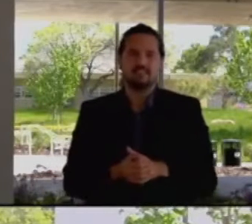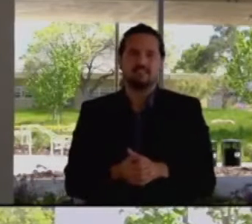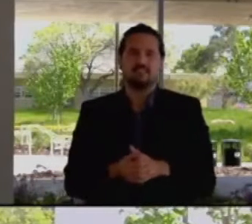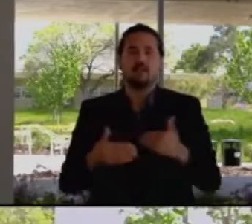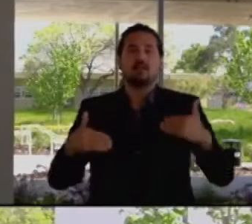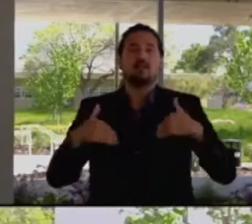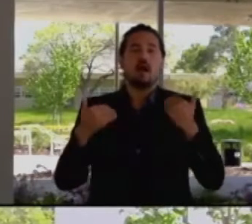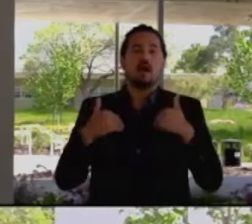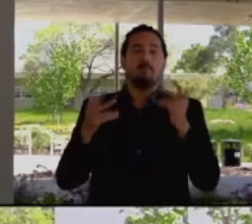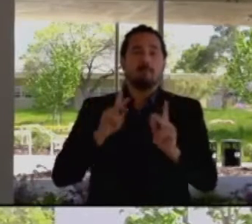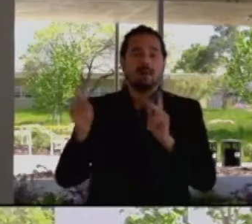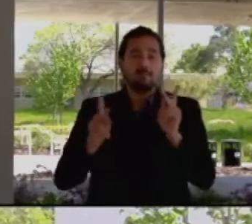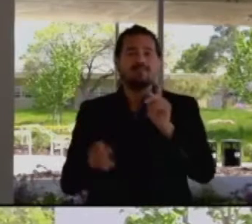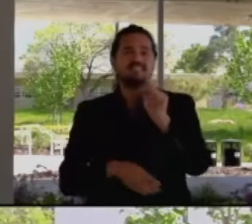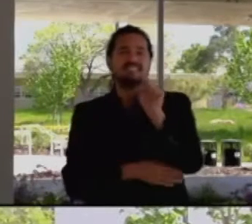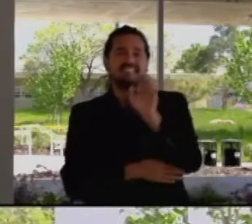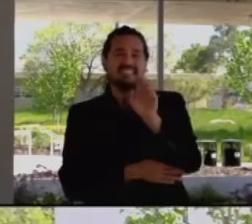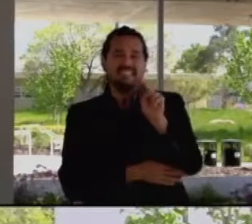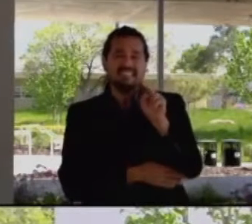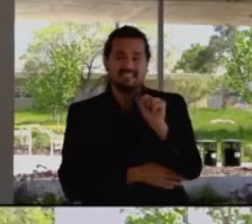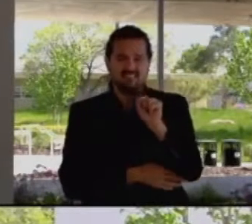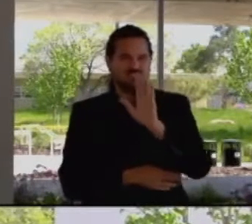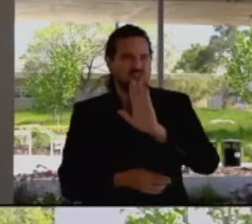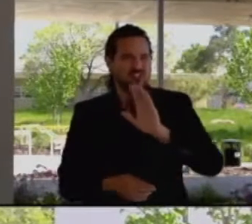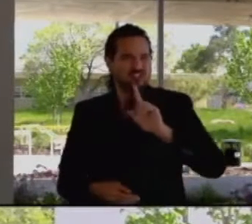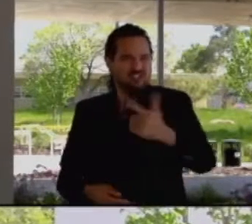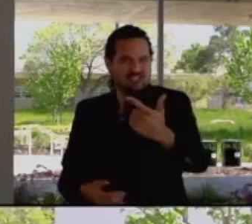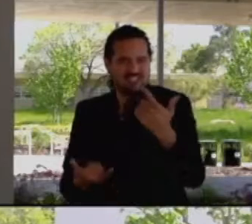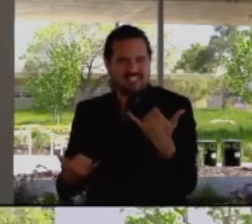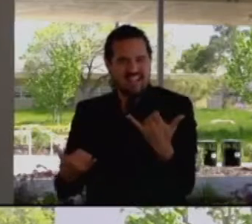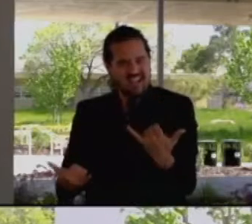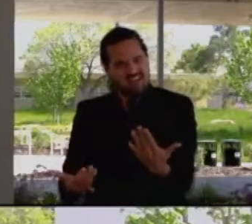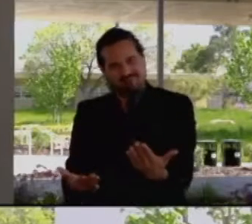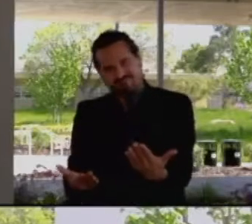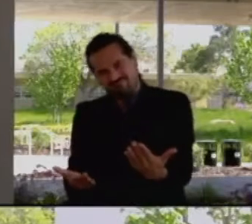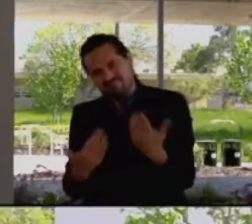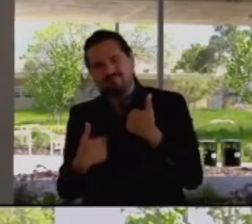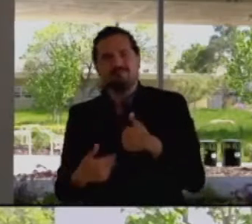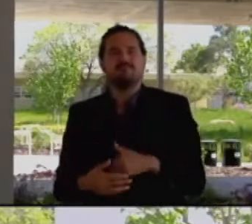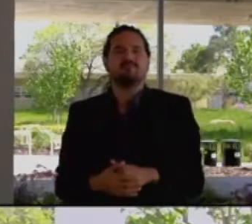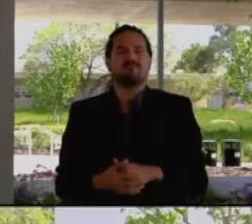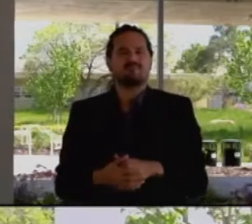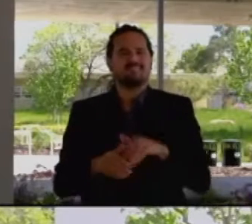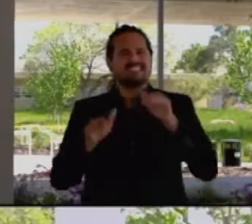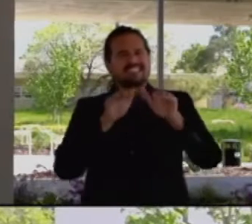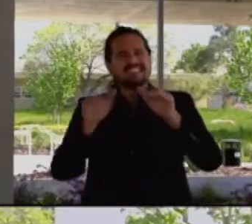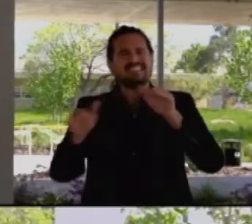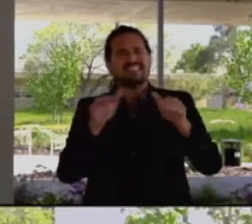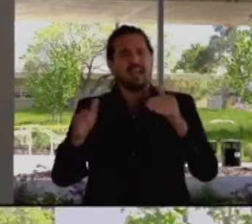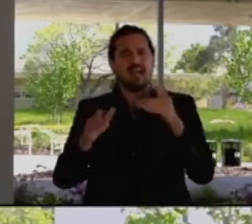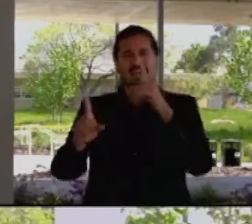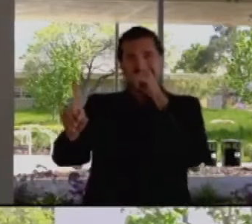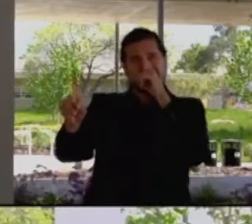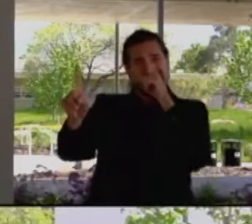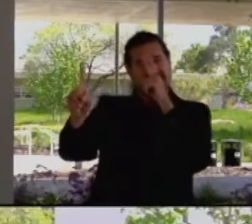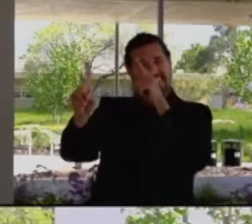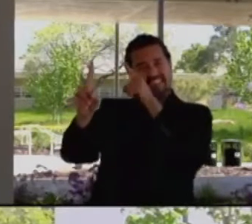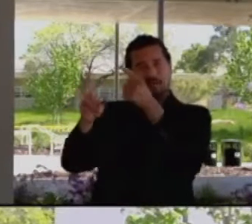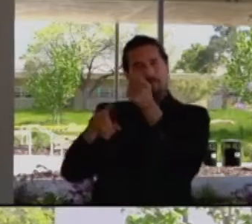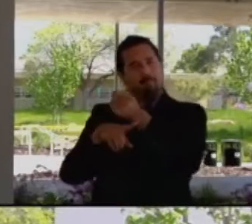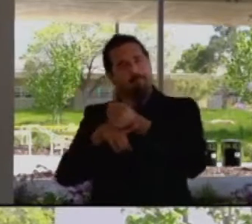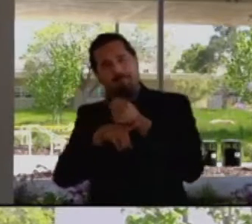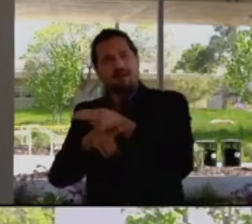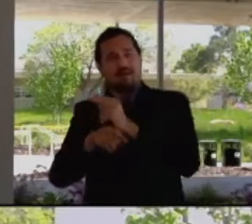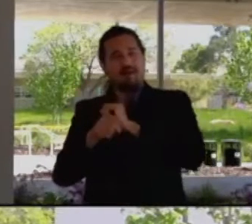your turn now. It's your turn. Help us get to the finish line. Only 1 in 3 teens, 16